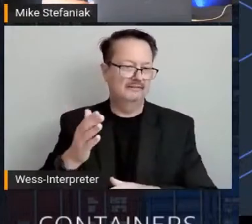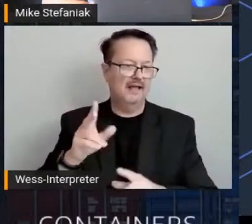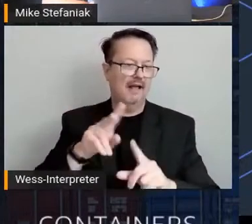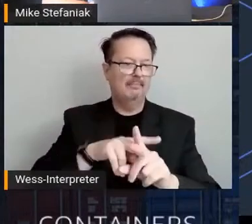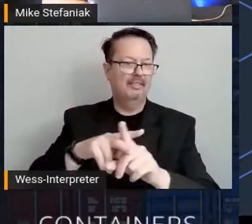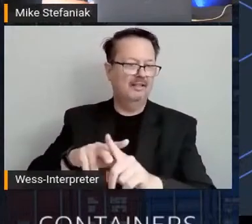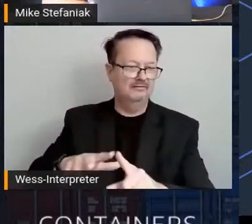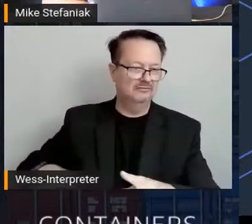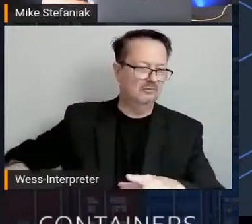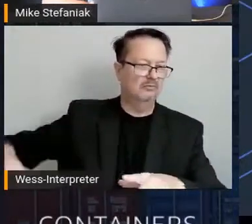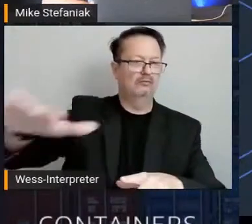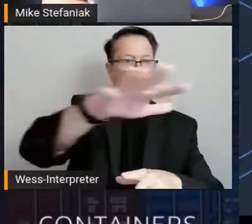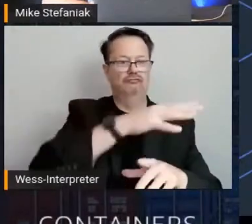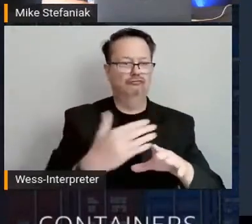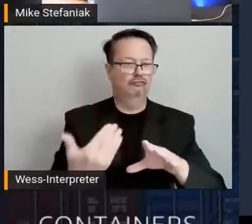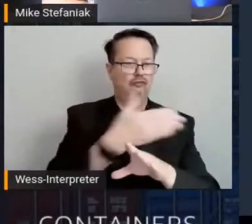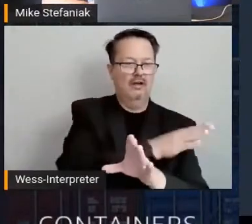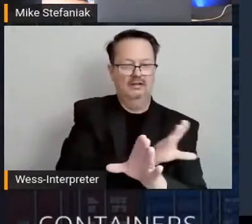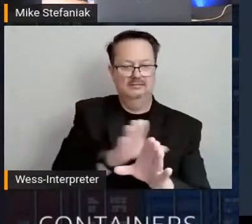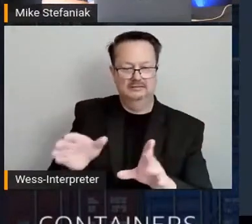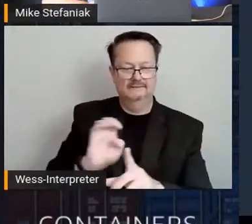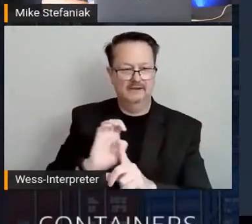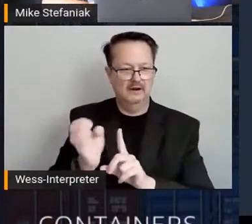your environments.